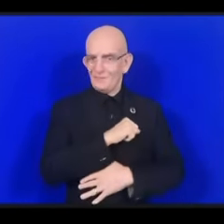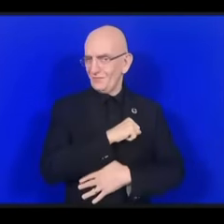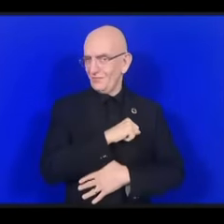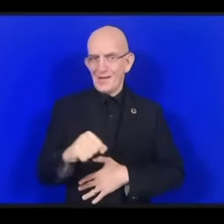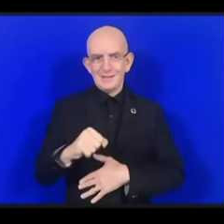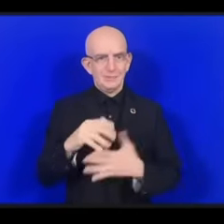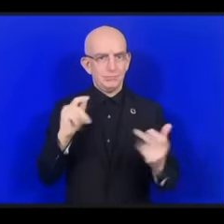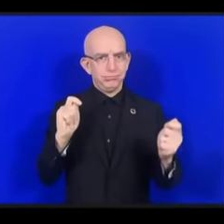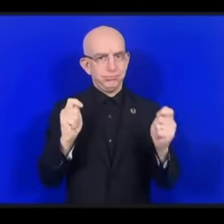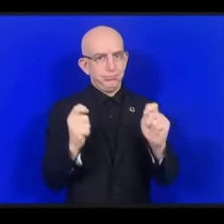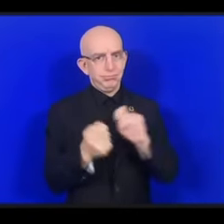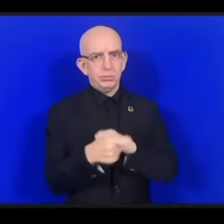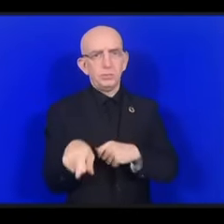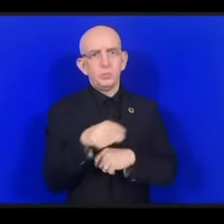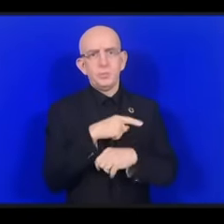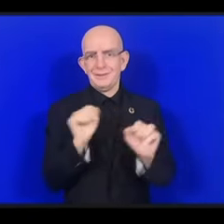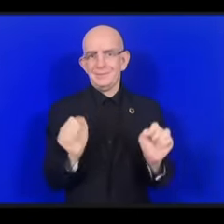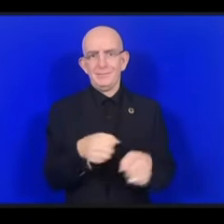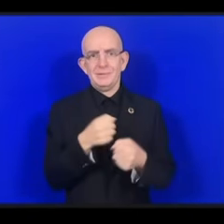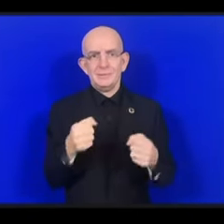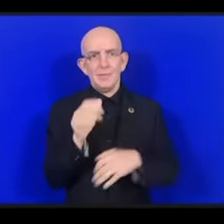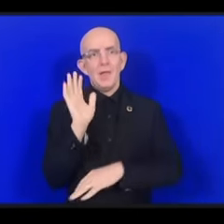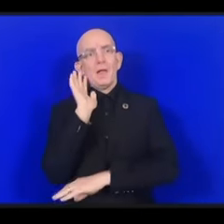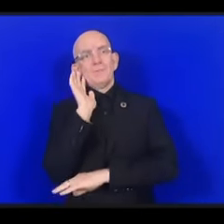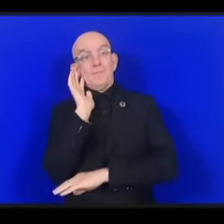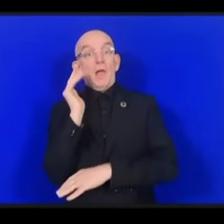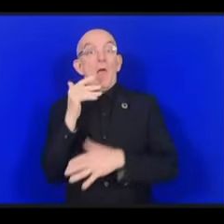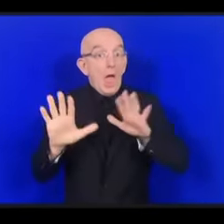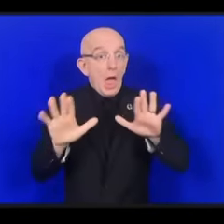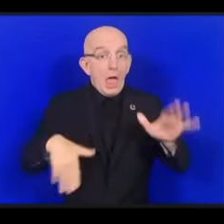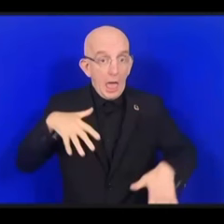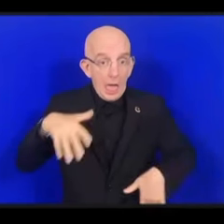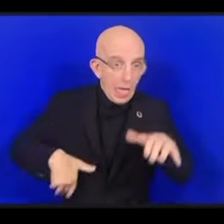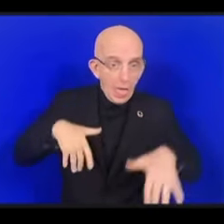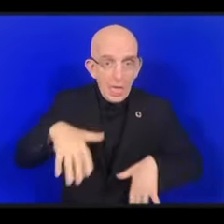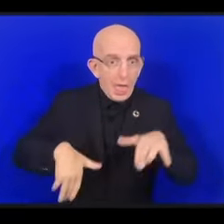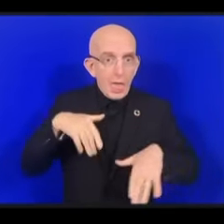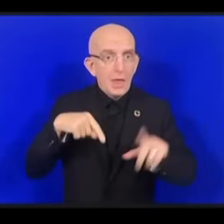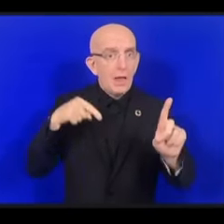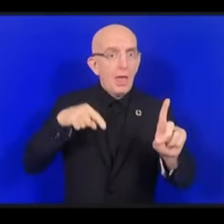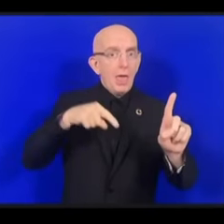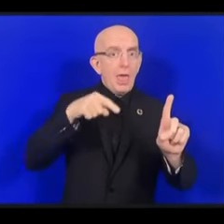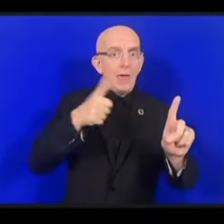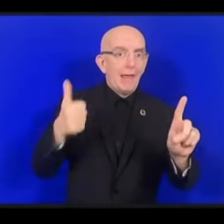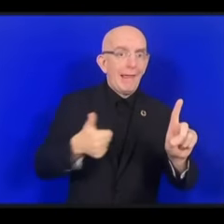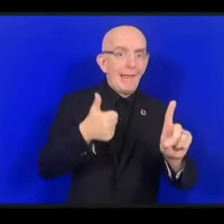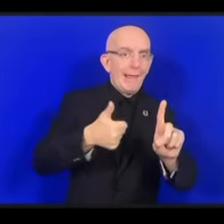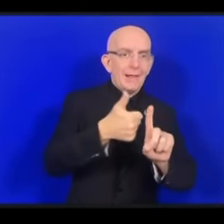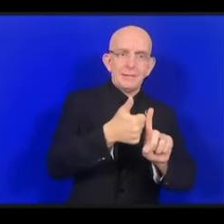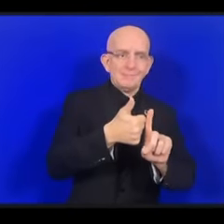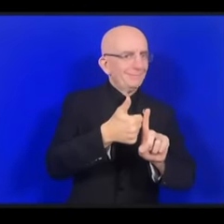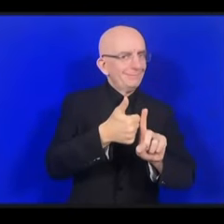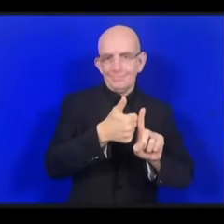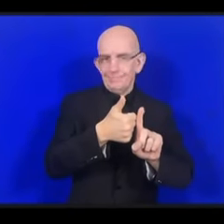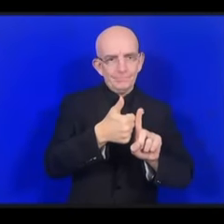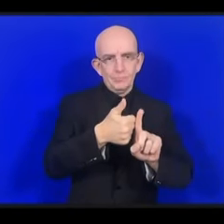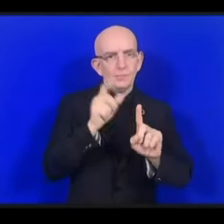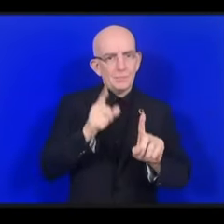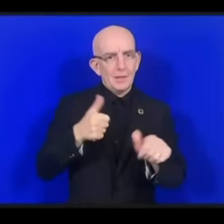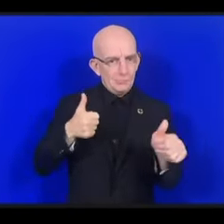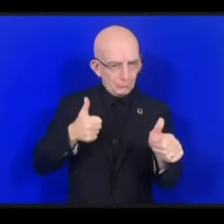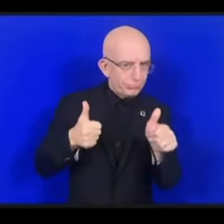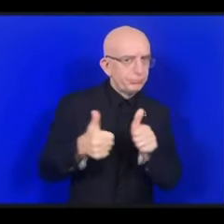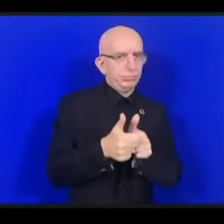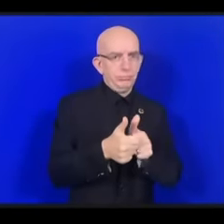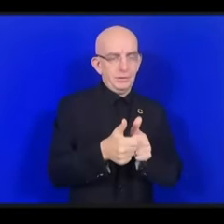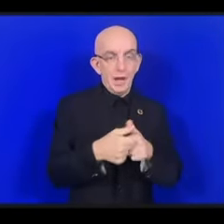discussion, and I encourage all participants to couple it with concrete action, which I have no doubt